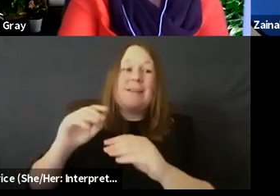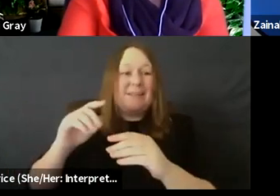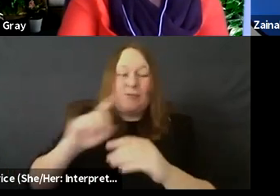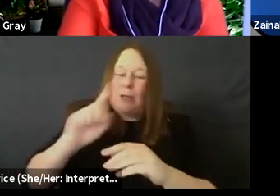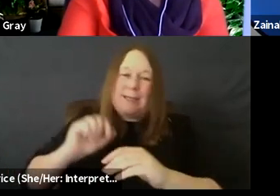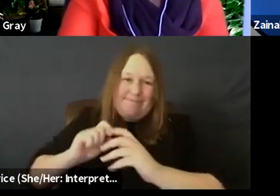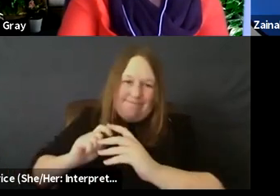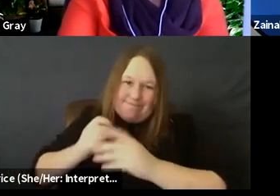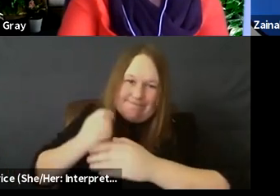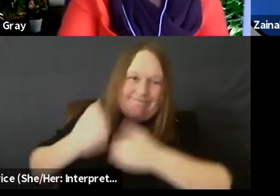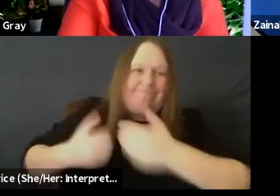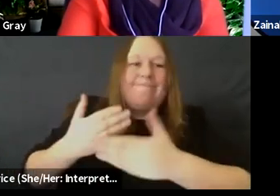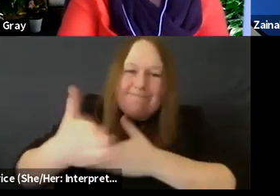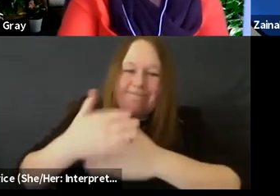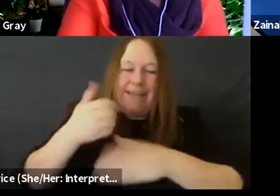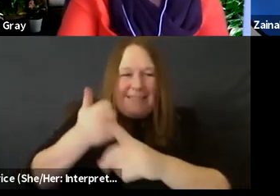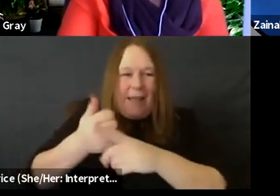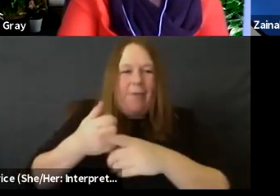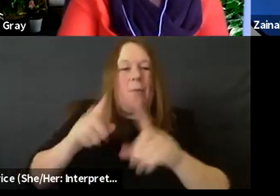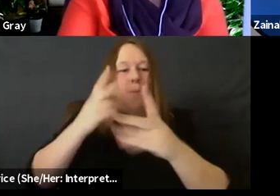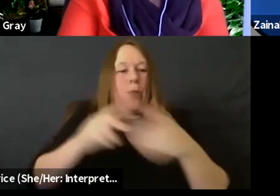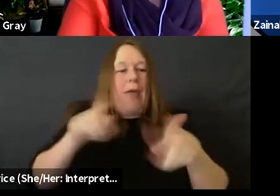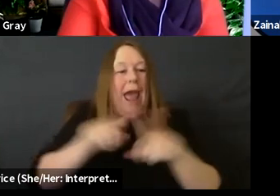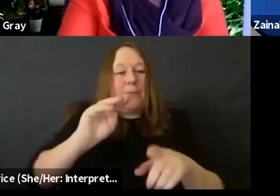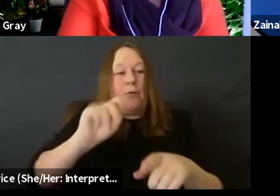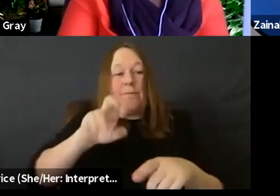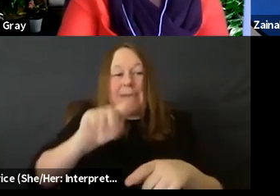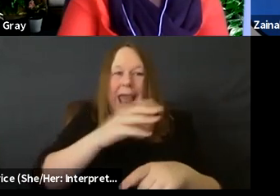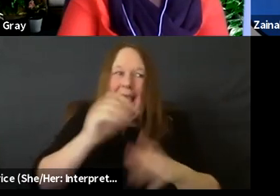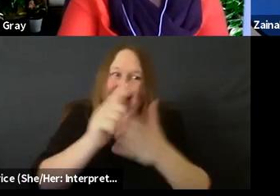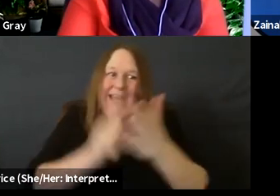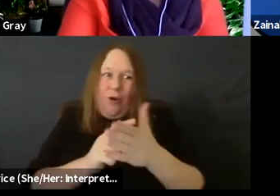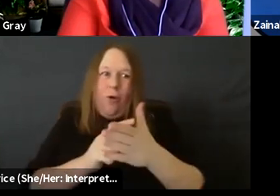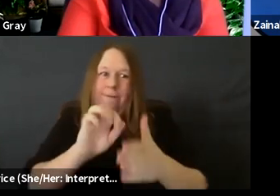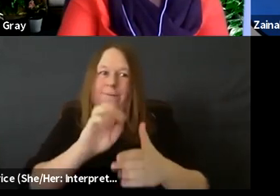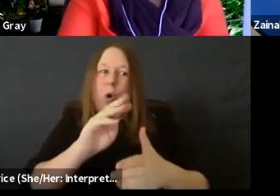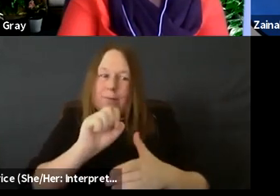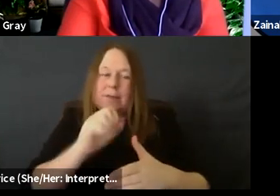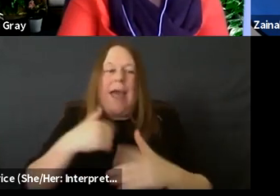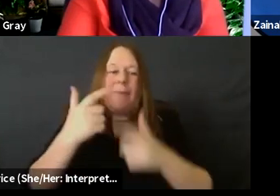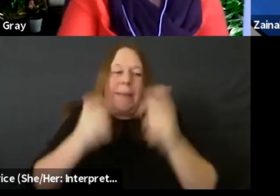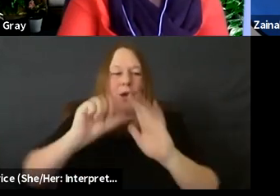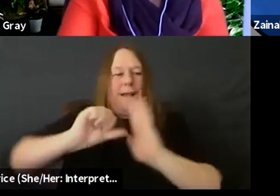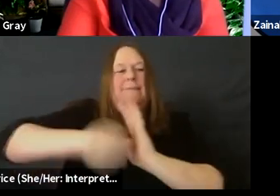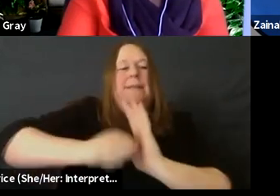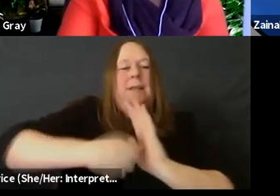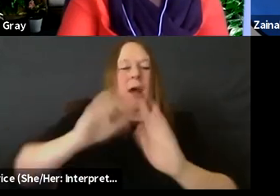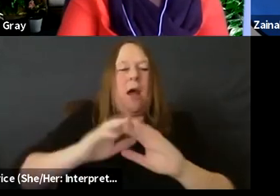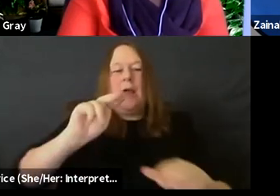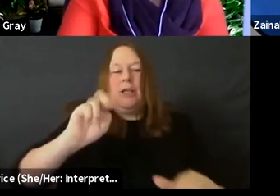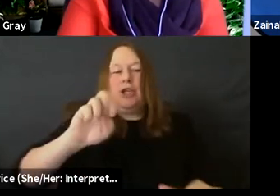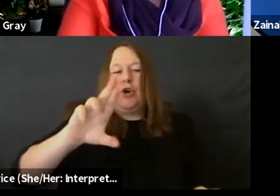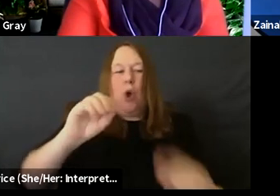asserted itself both as a movement and in legal forms, There's been a greater emphasis, I think, on